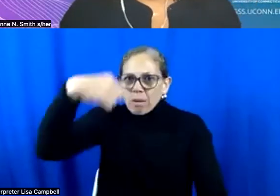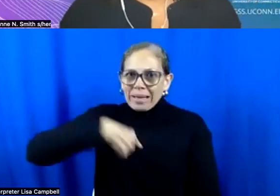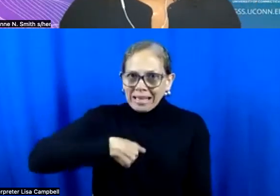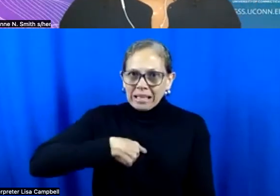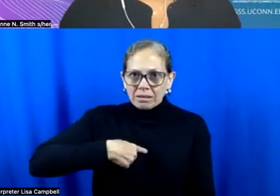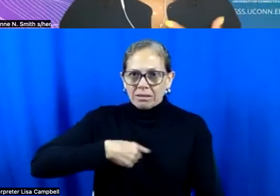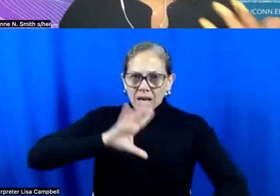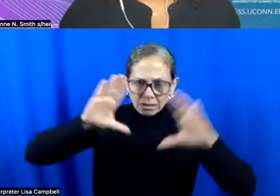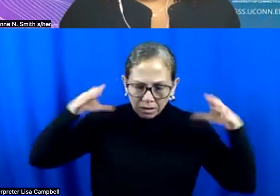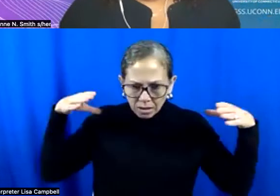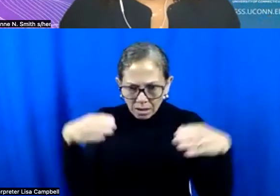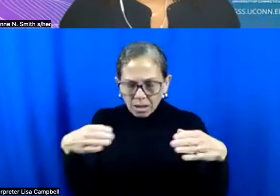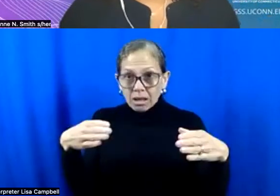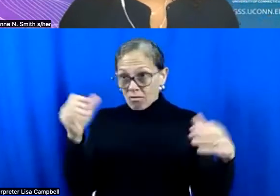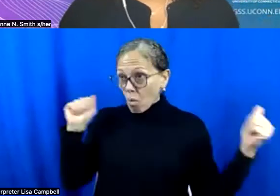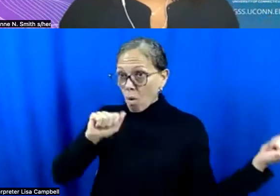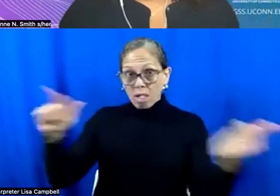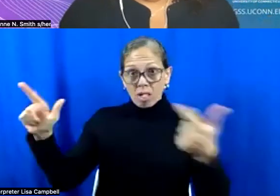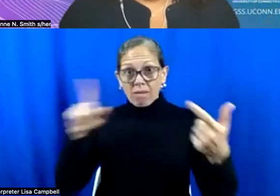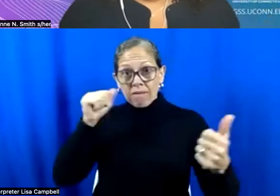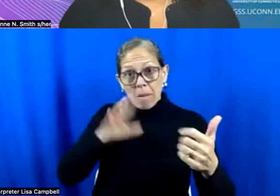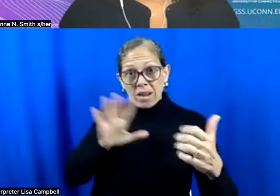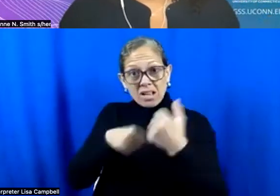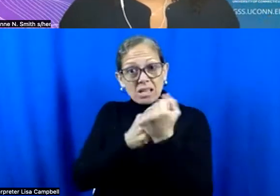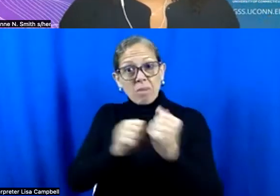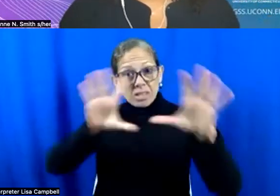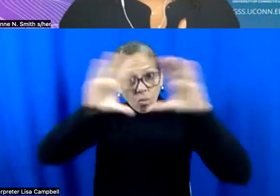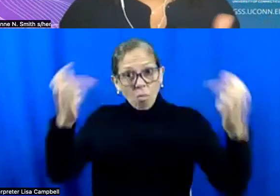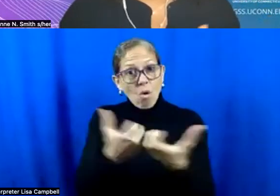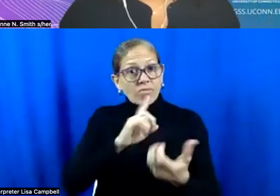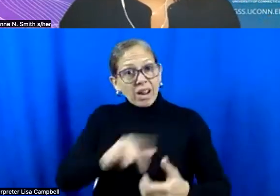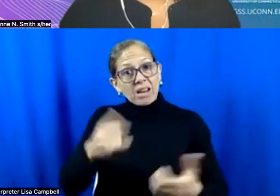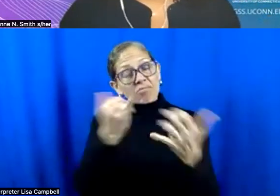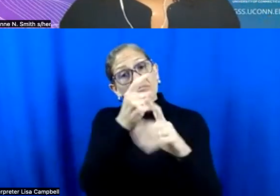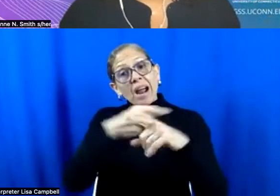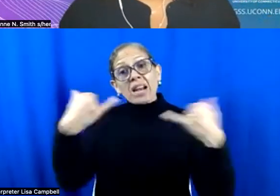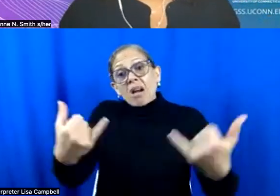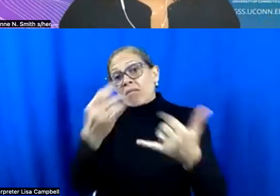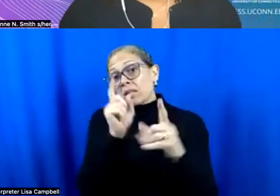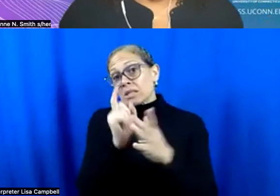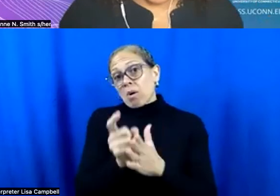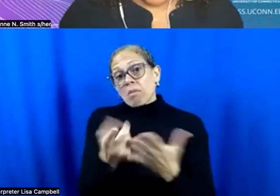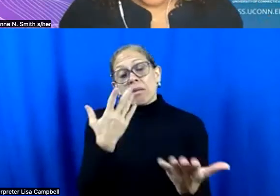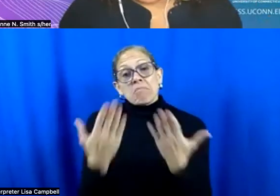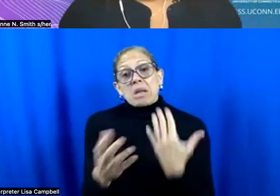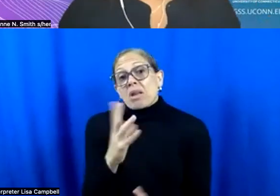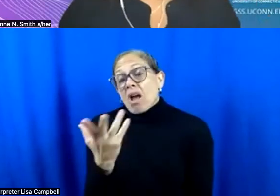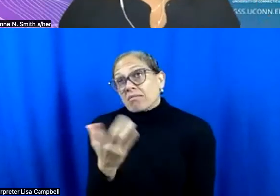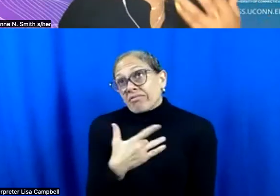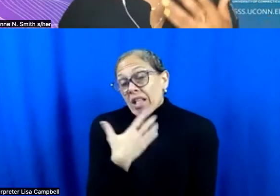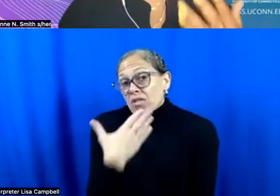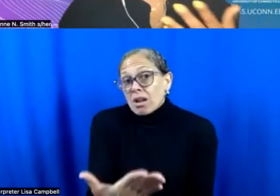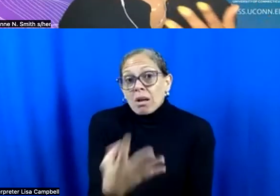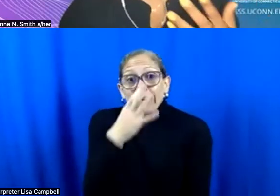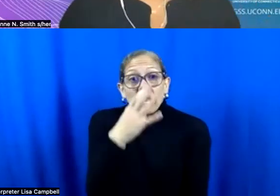us, if not all of us, for feminism as a whole. It really is. I mean, right now in this moment, this may not age well, but we can't